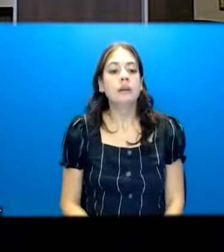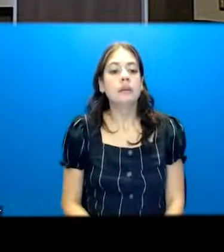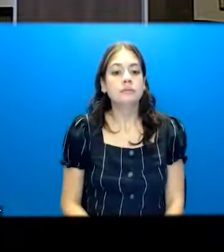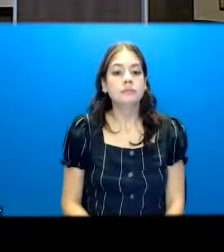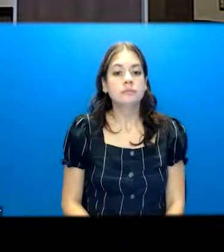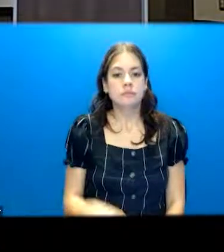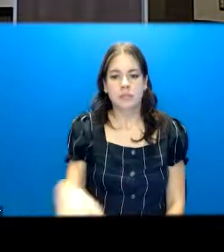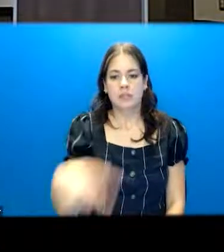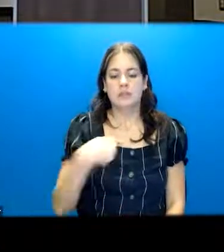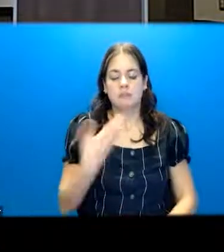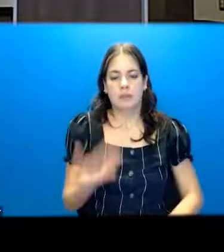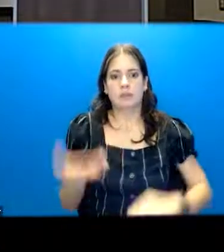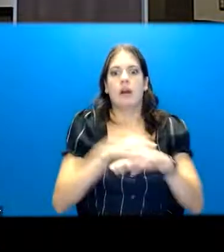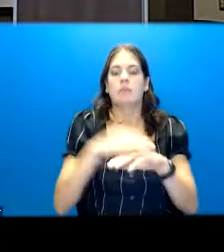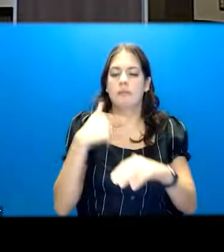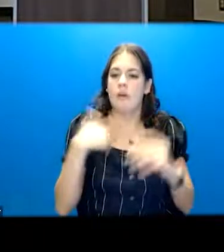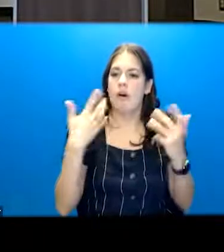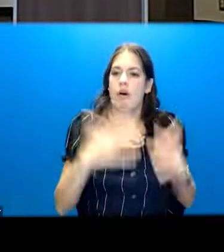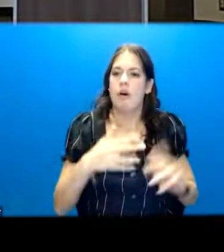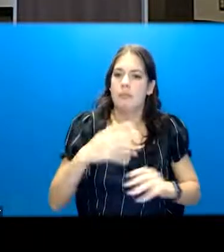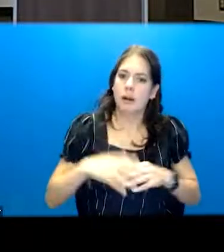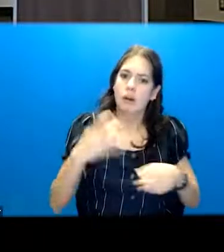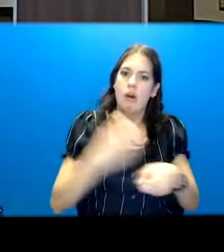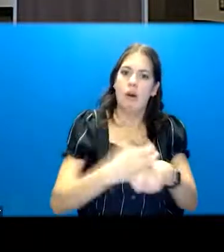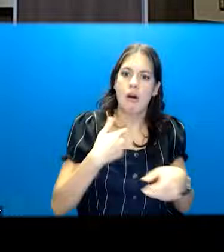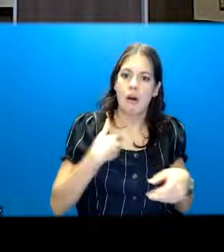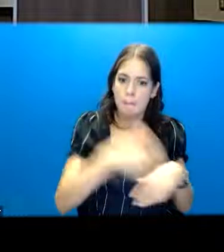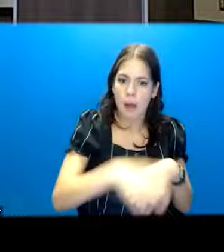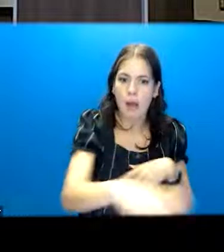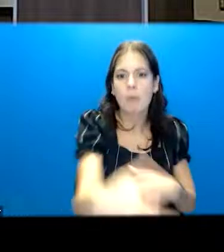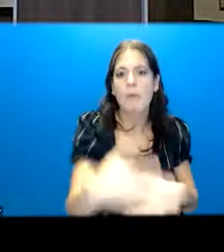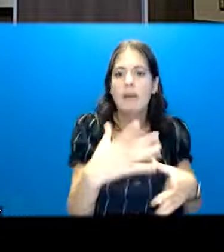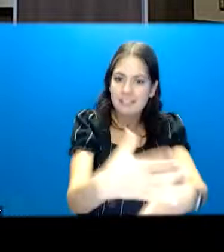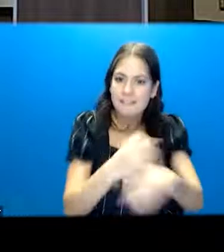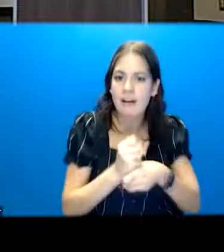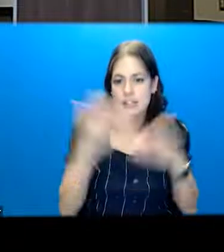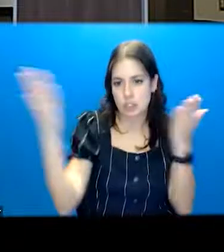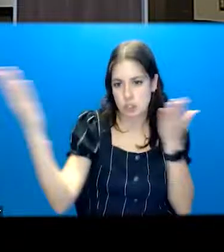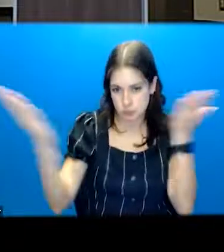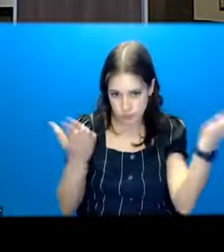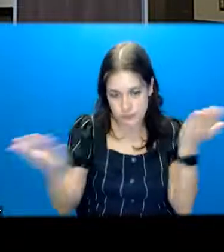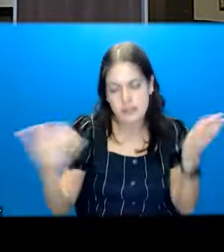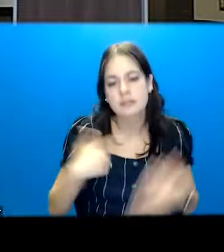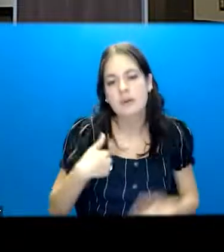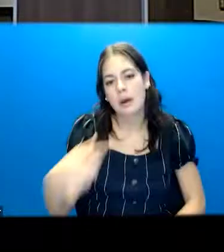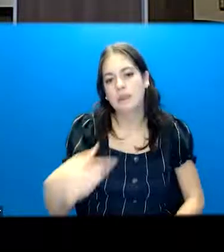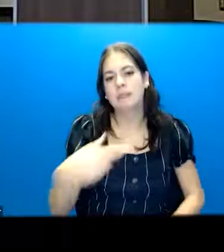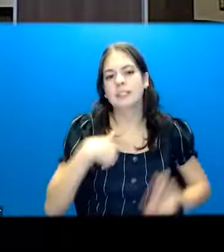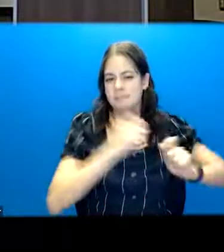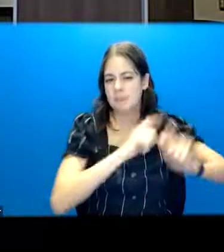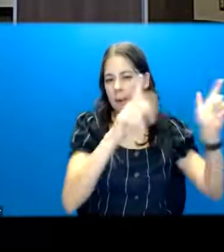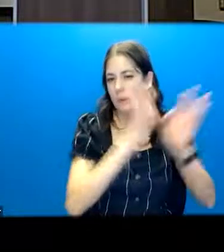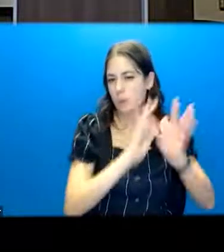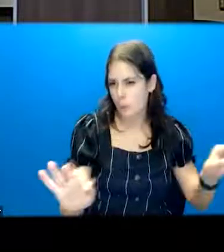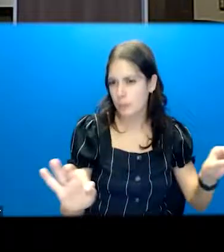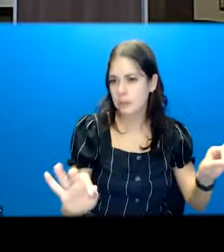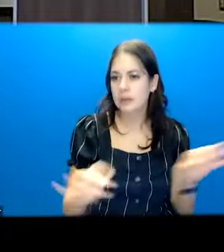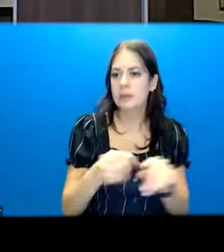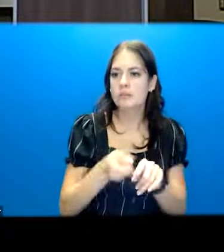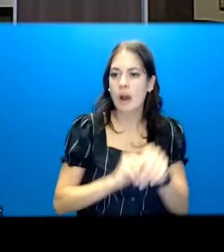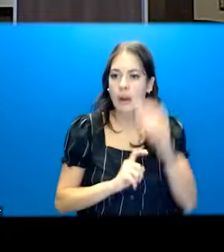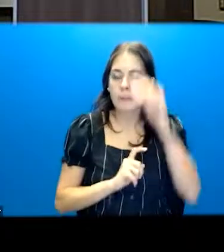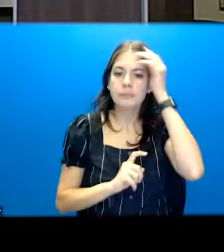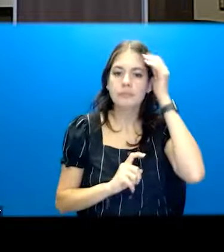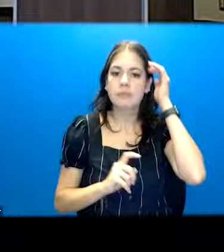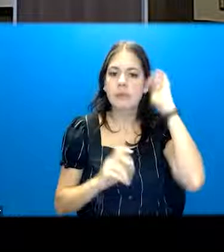And this is on top of the already hard way and the hard path of getting to services. And so I'm going to put up a quote from